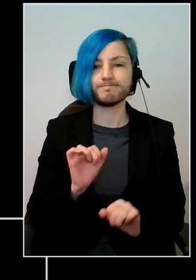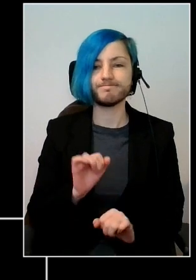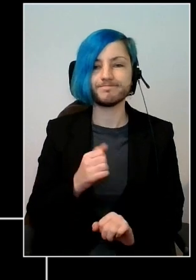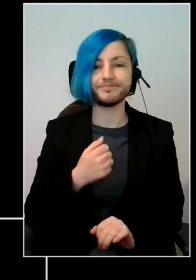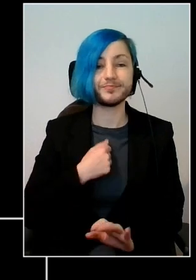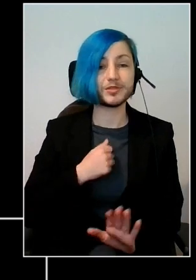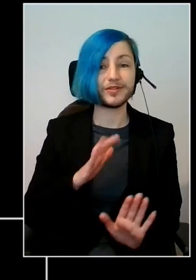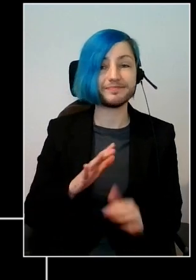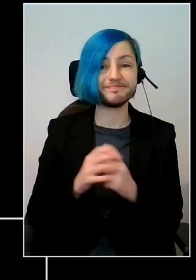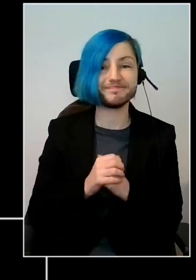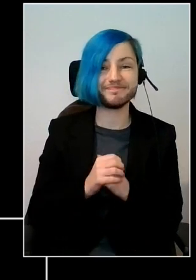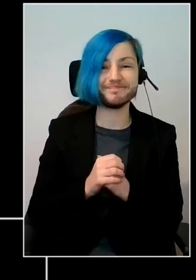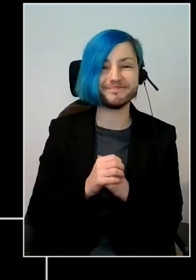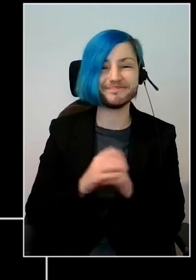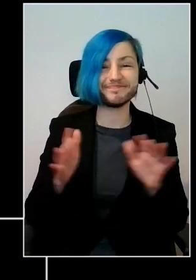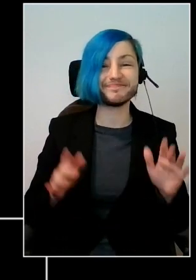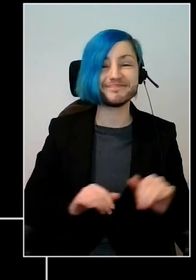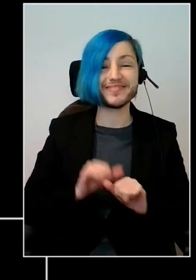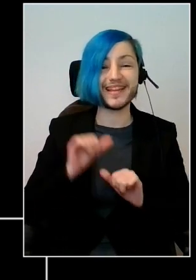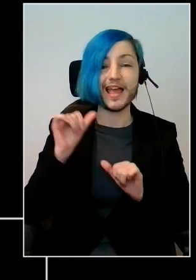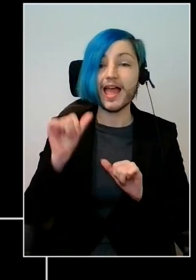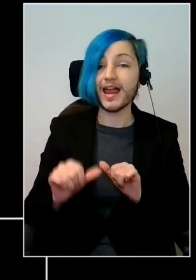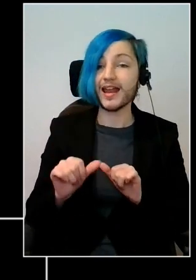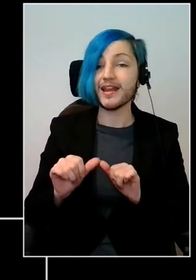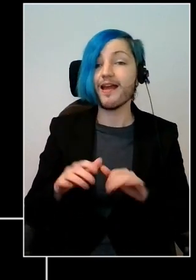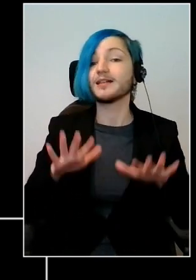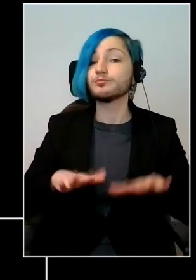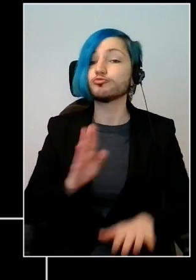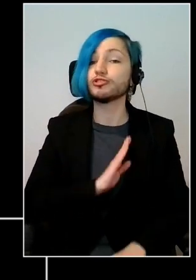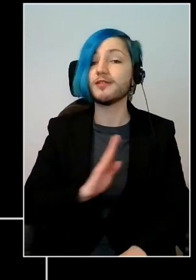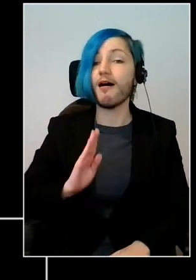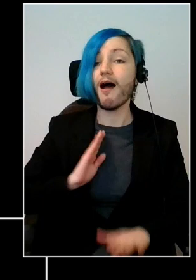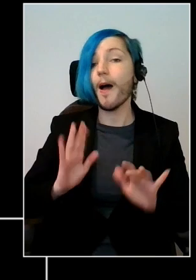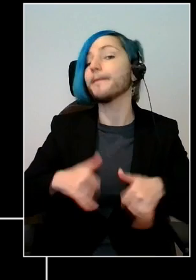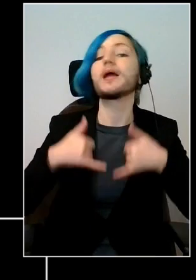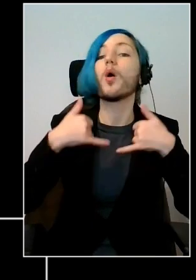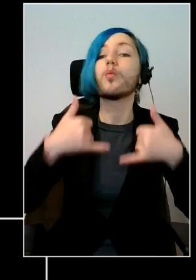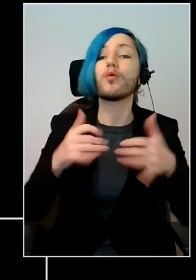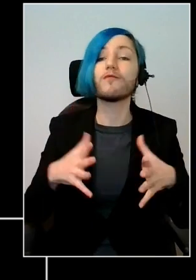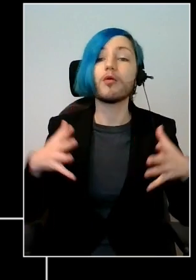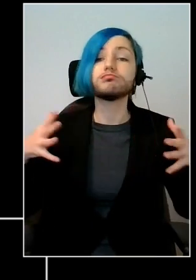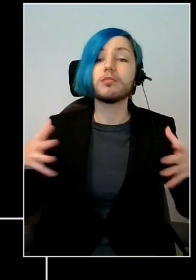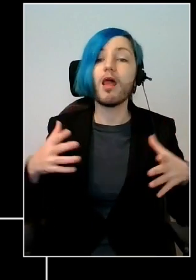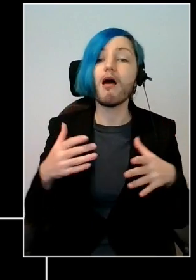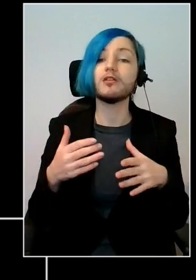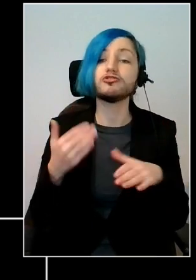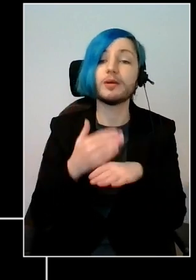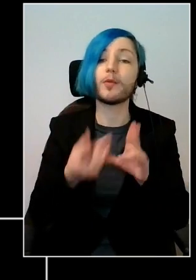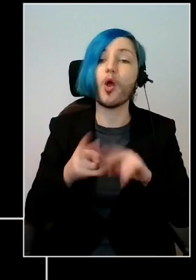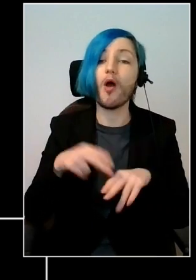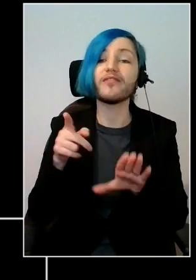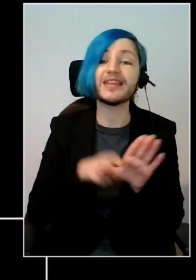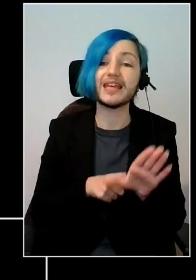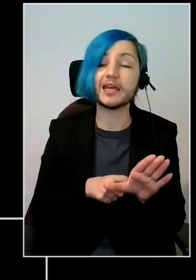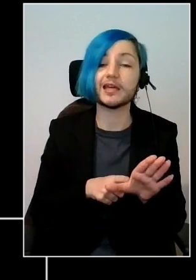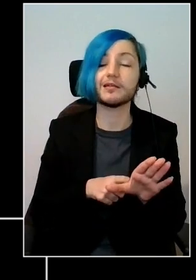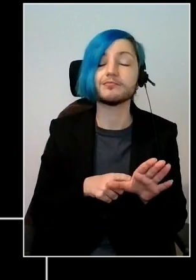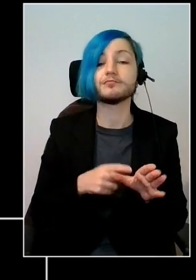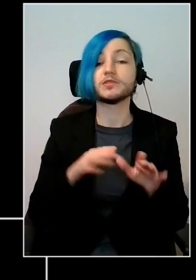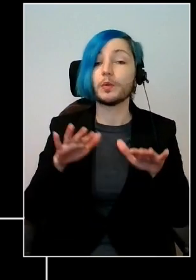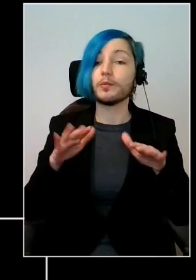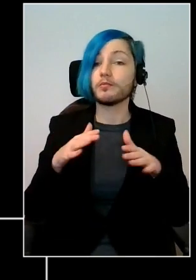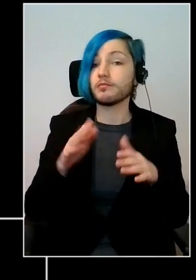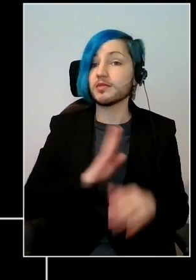Up next is the British Army Award for Large Employer of the Year, and the British Army truly has made one of the